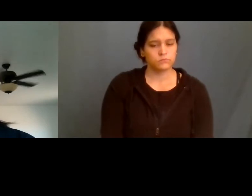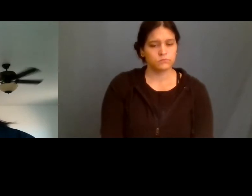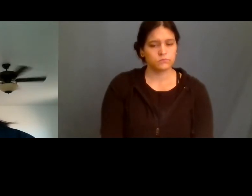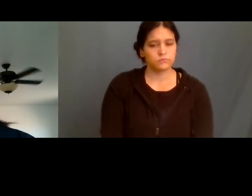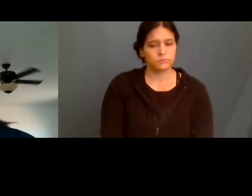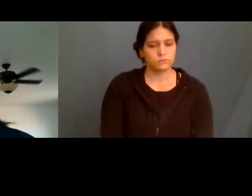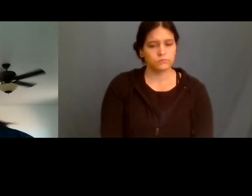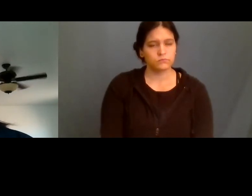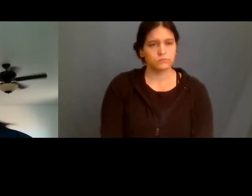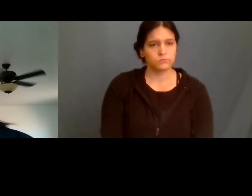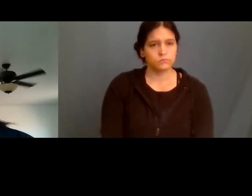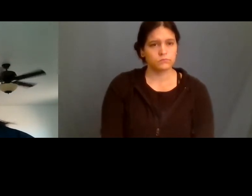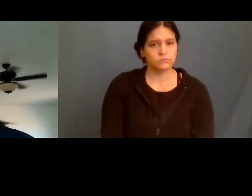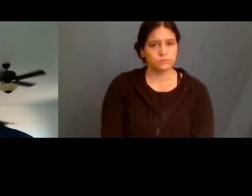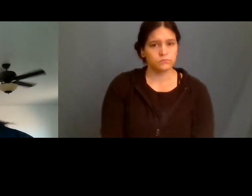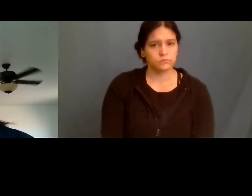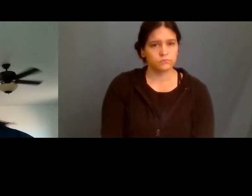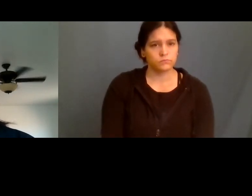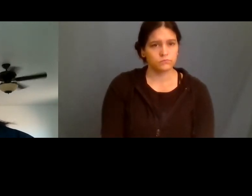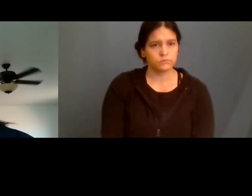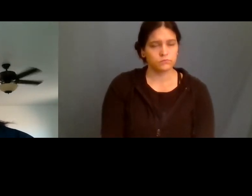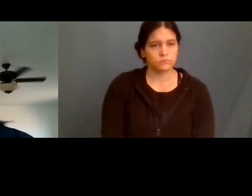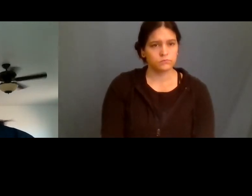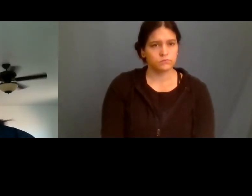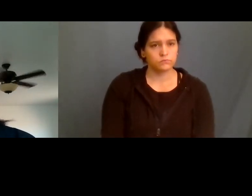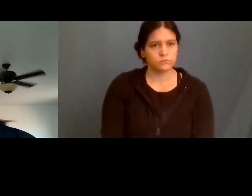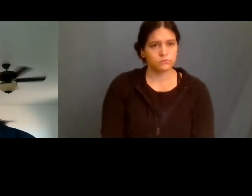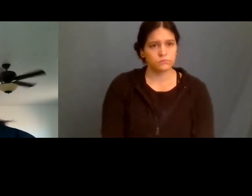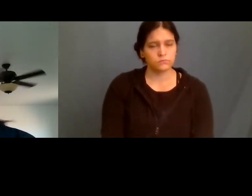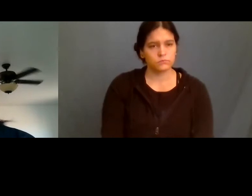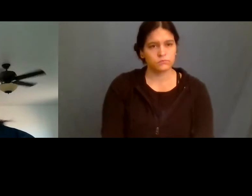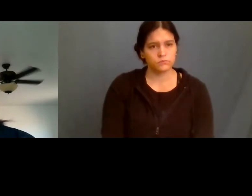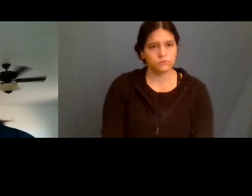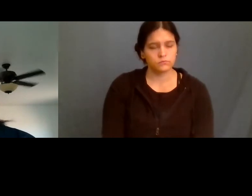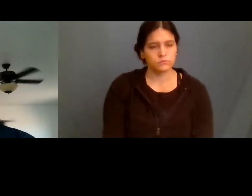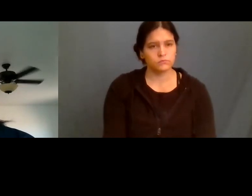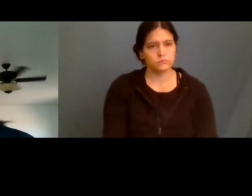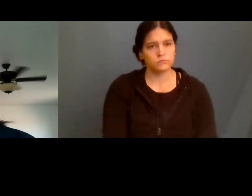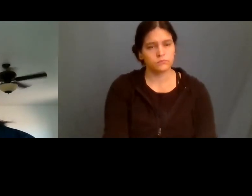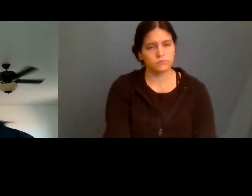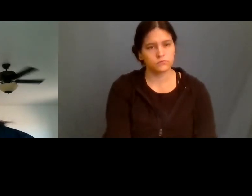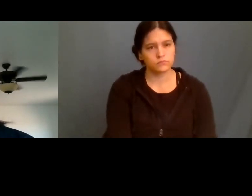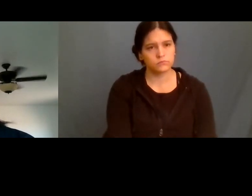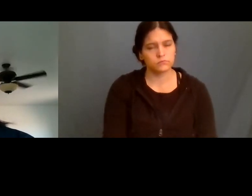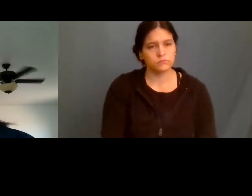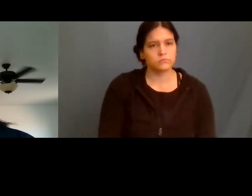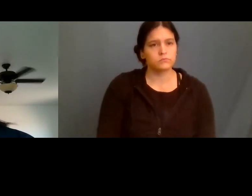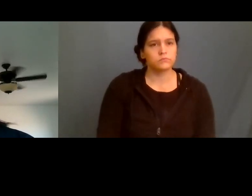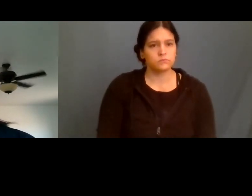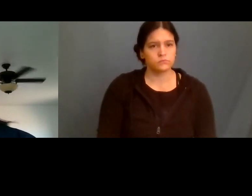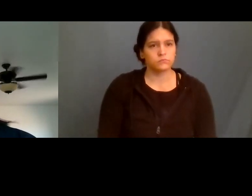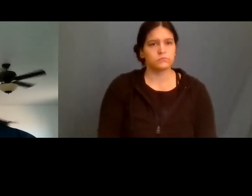TV. De she a dog kid, so not a joked I a Tasha put